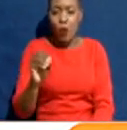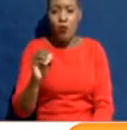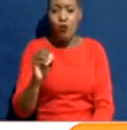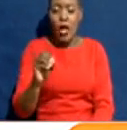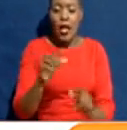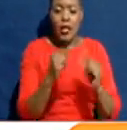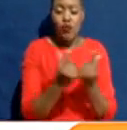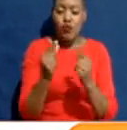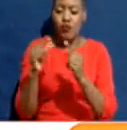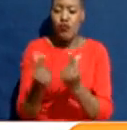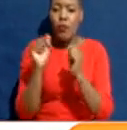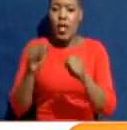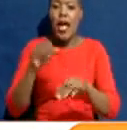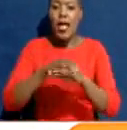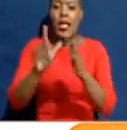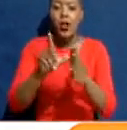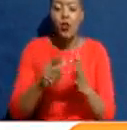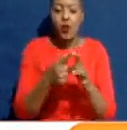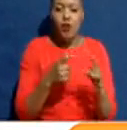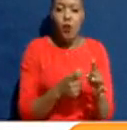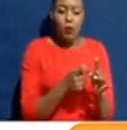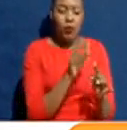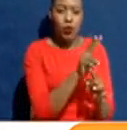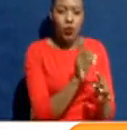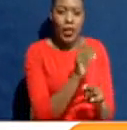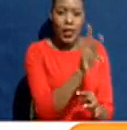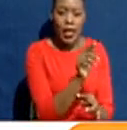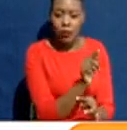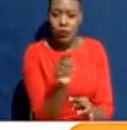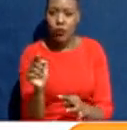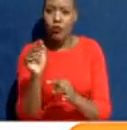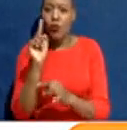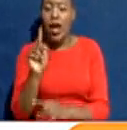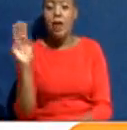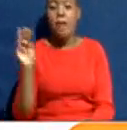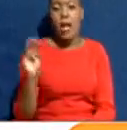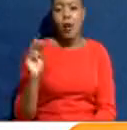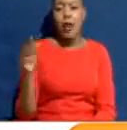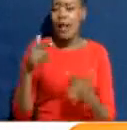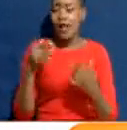The groups can now borrow loans from between 20,000 shillings to 1 million shillings.